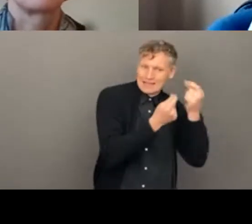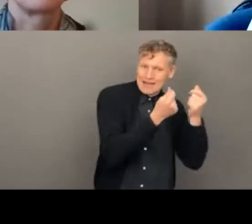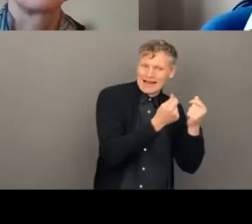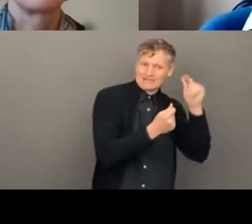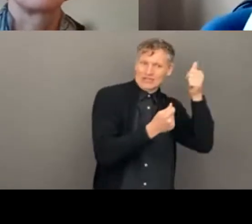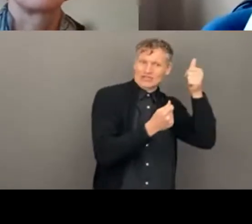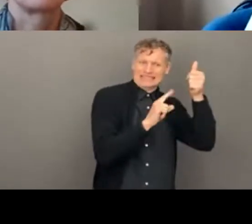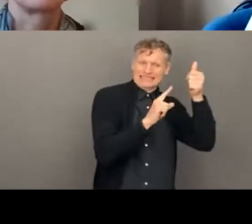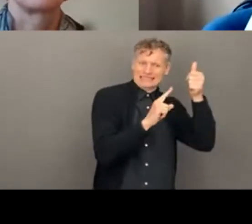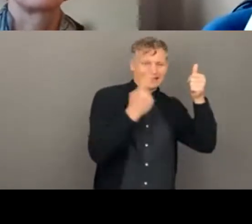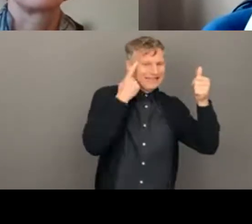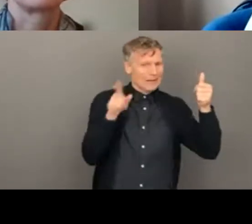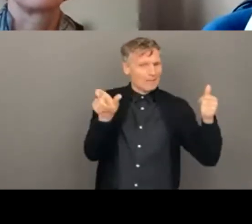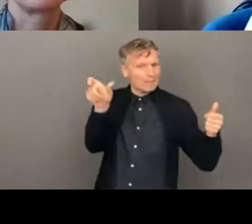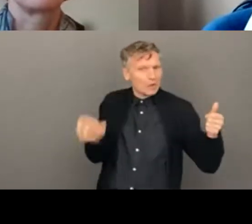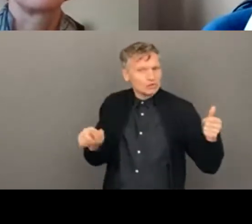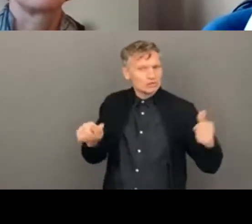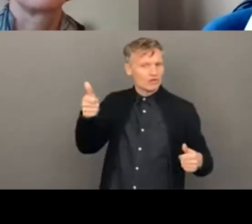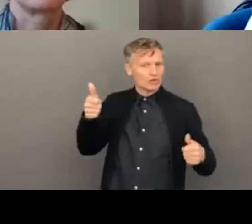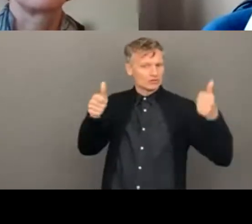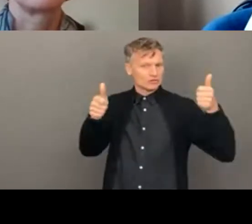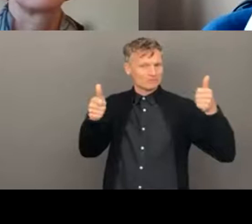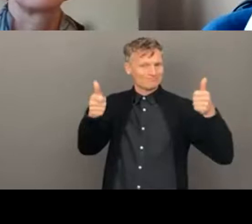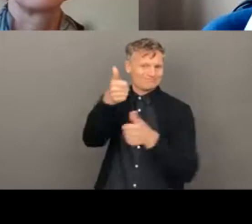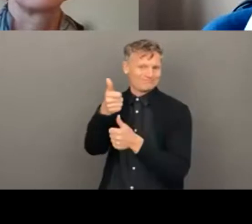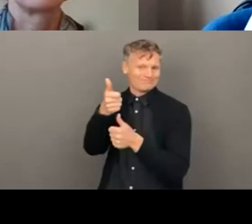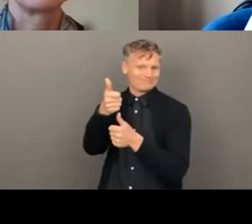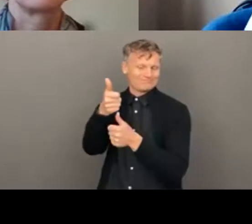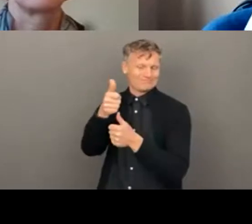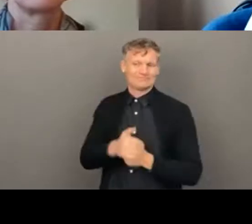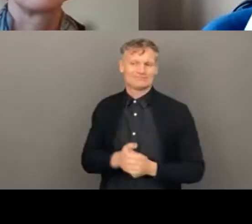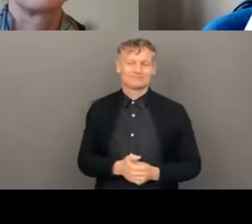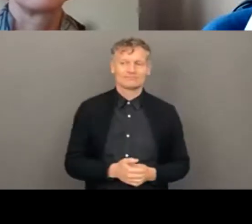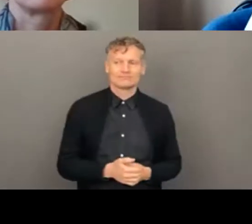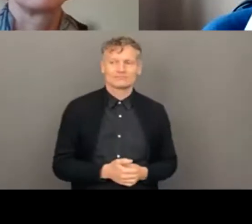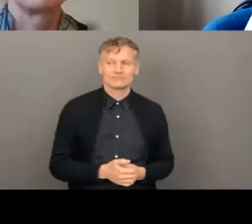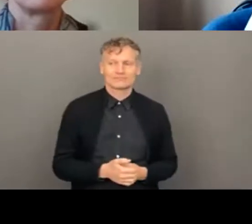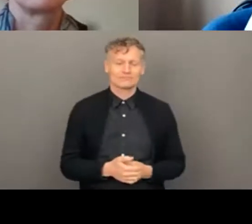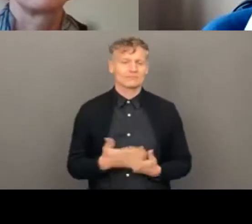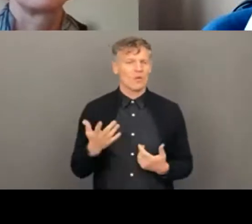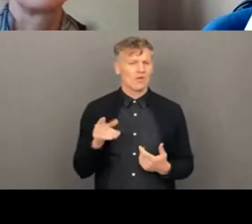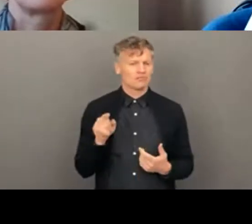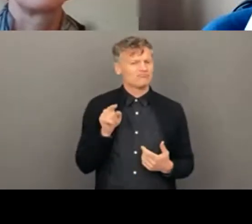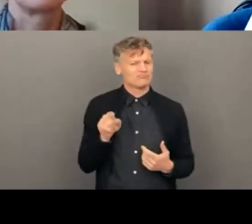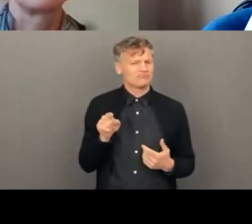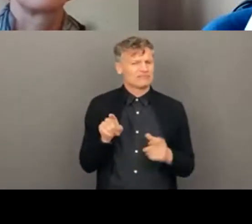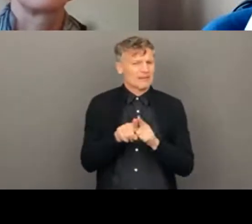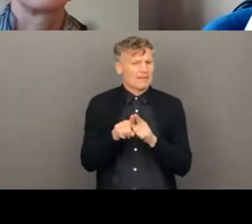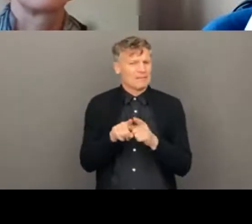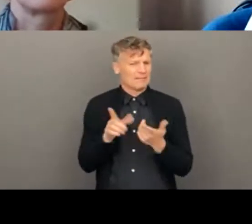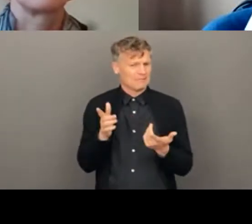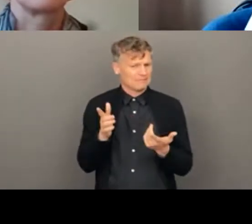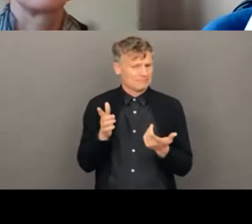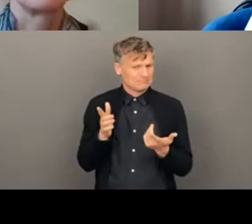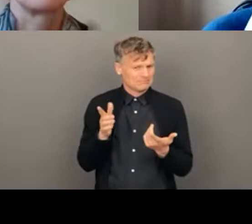be a person with a disability, what is their value as just a human being? And I think one